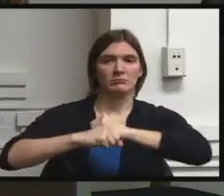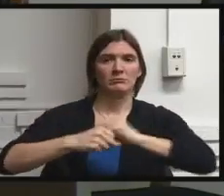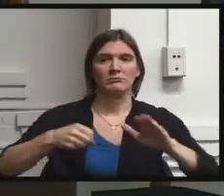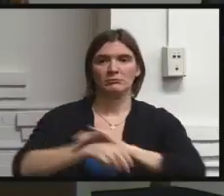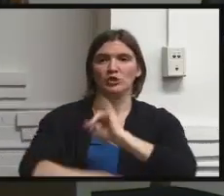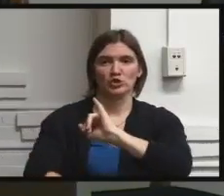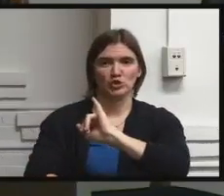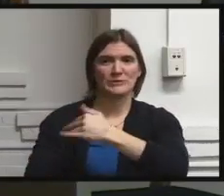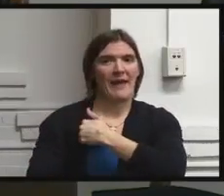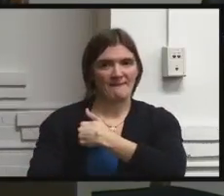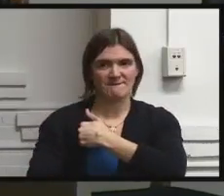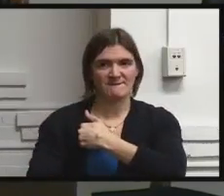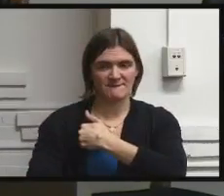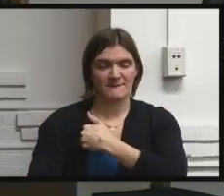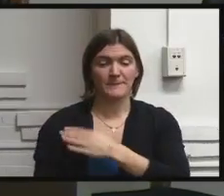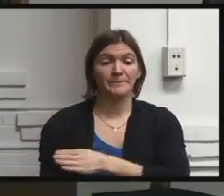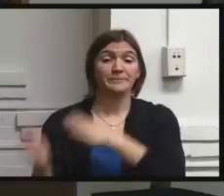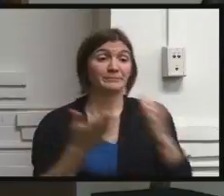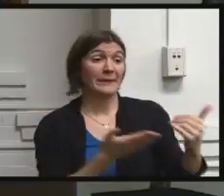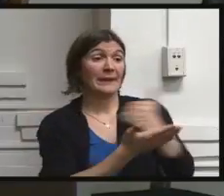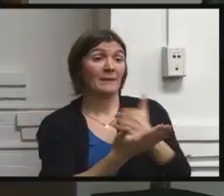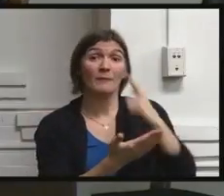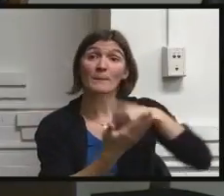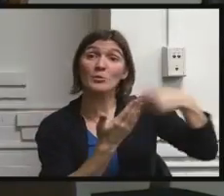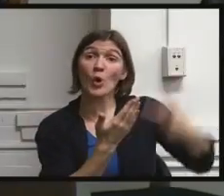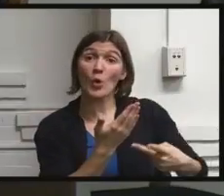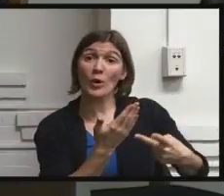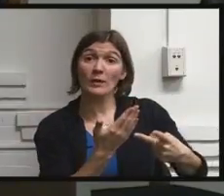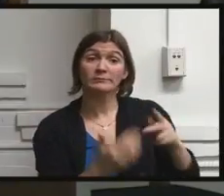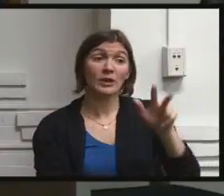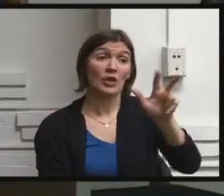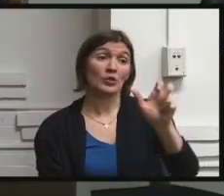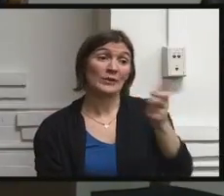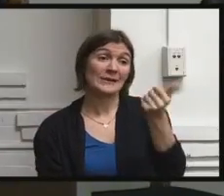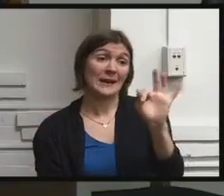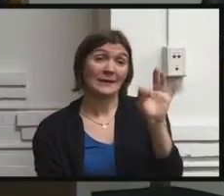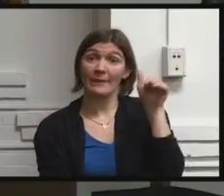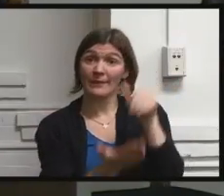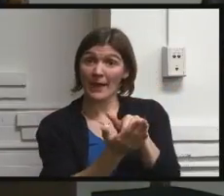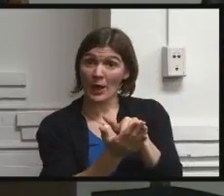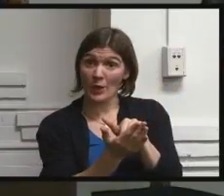reserved. Program income. We had